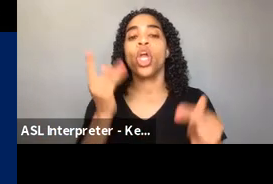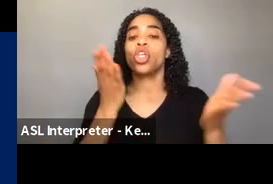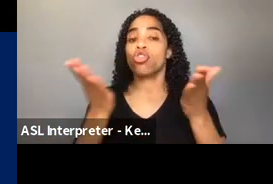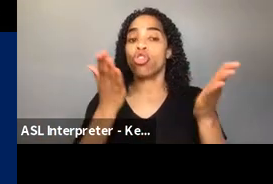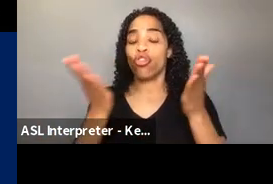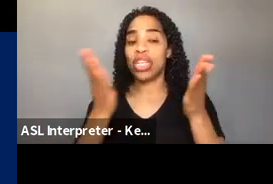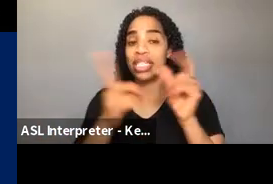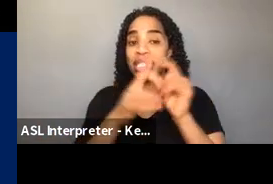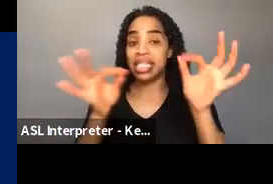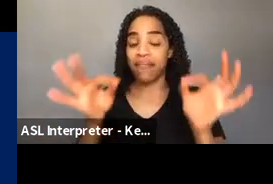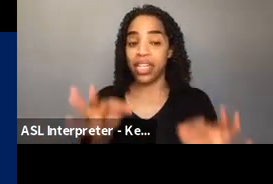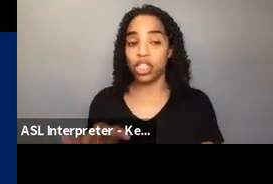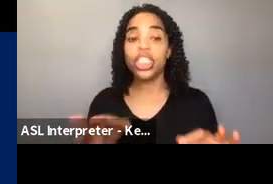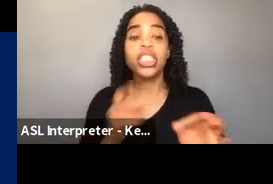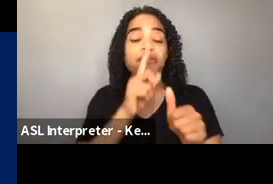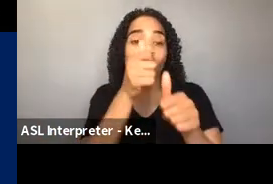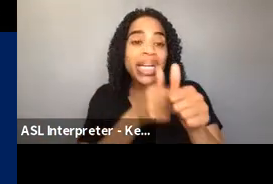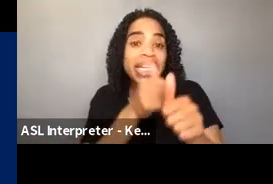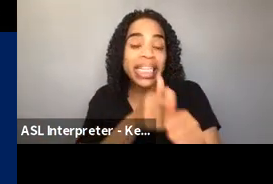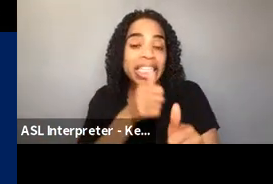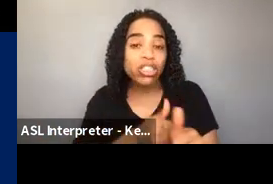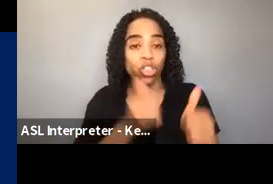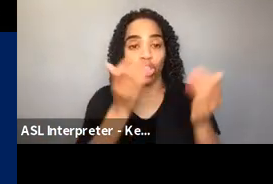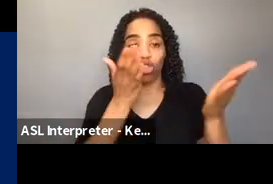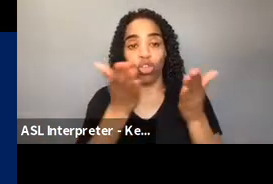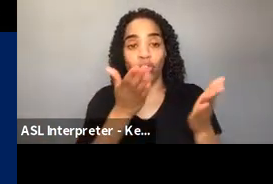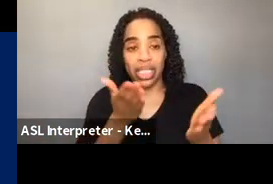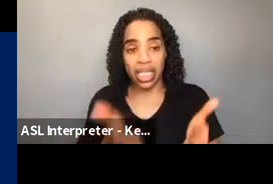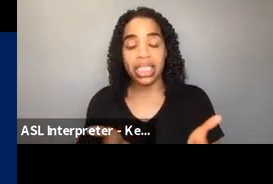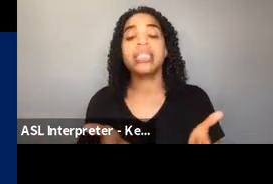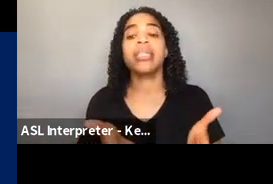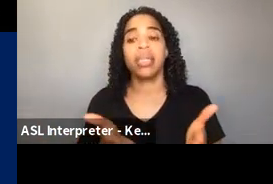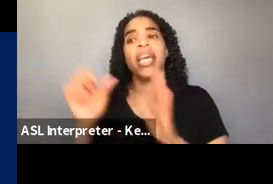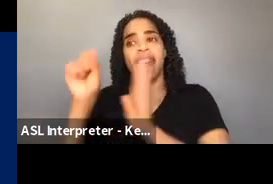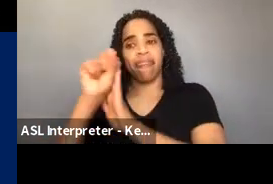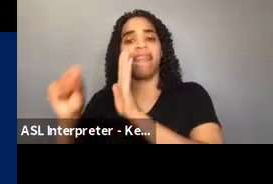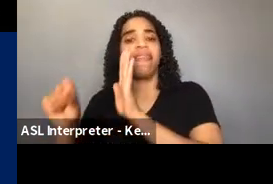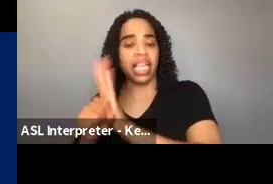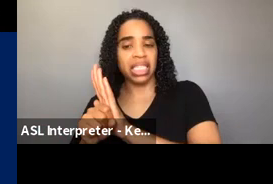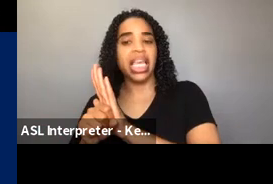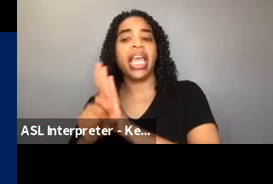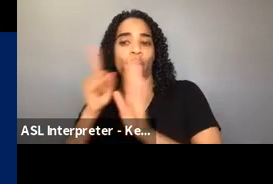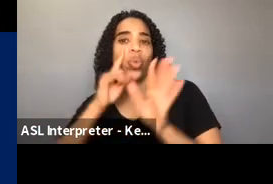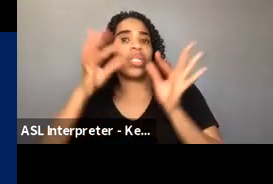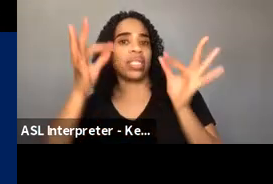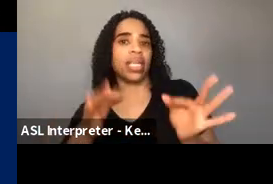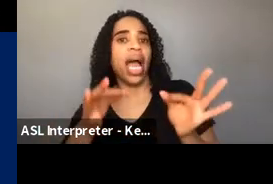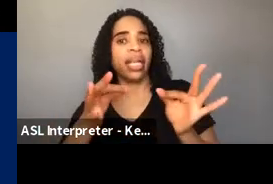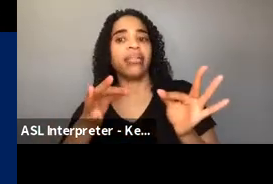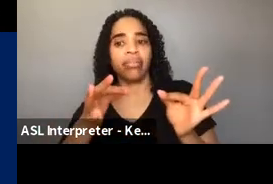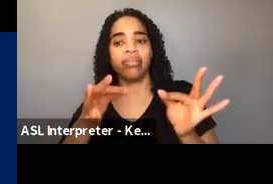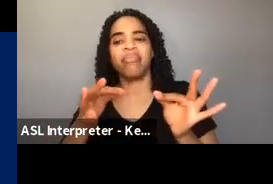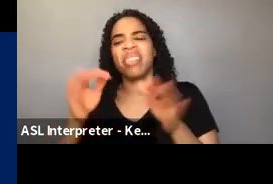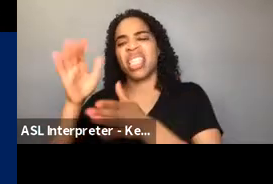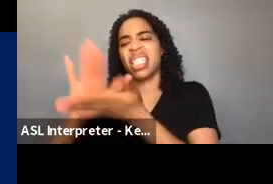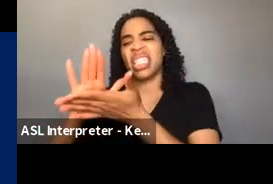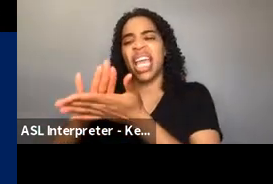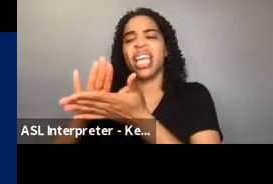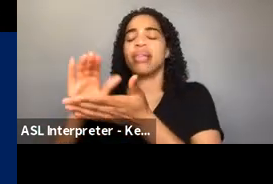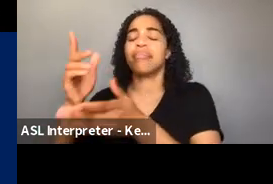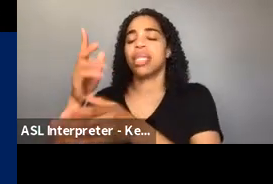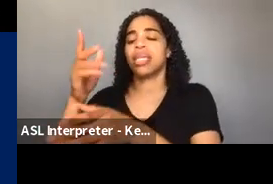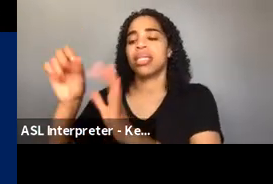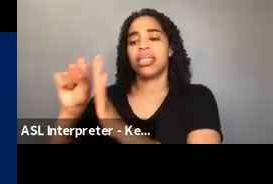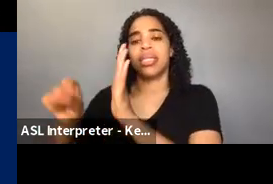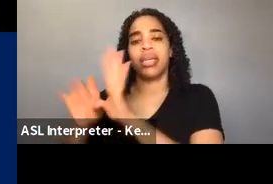each of our ADRC services are designated by the State Unit on Aging. So we'll start off here